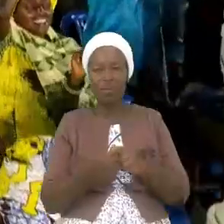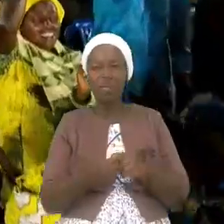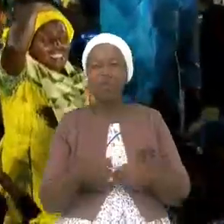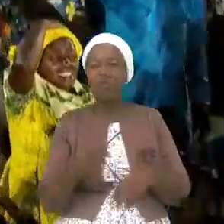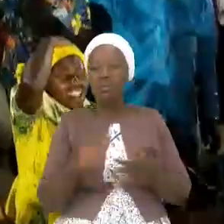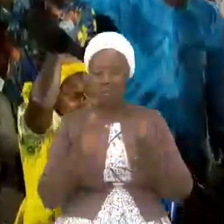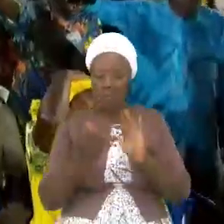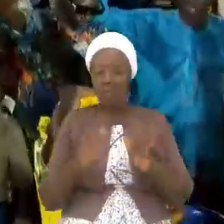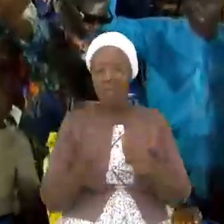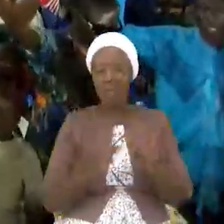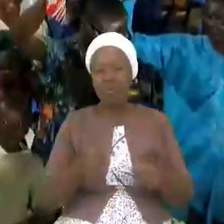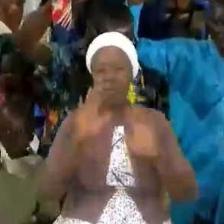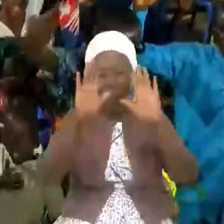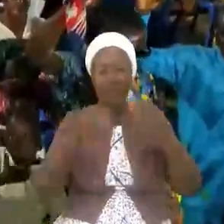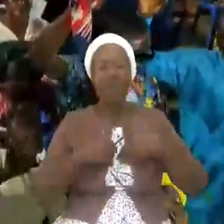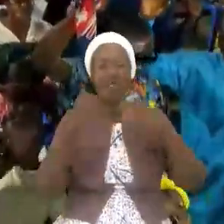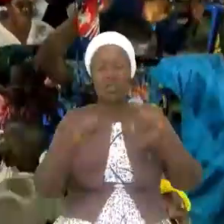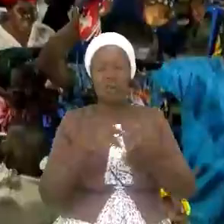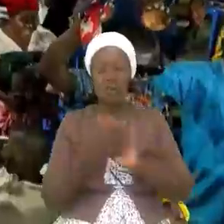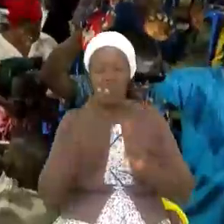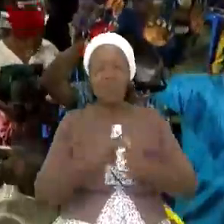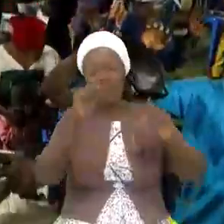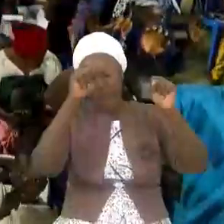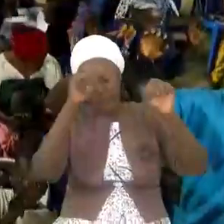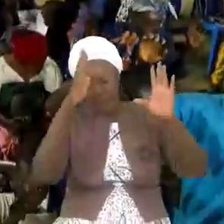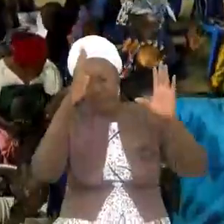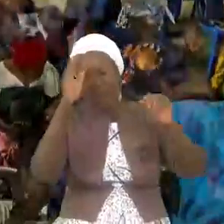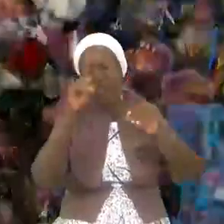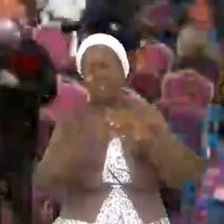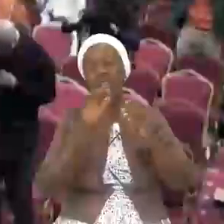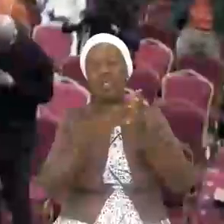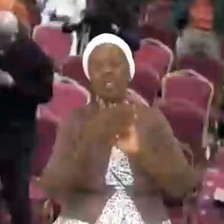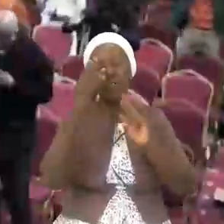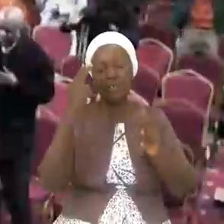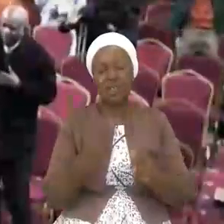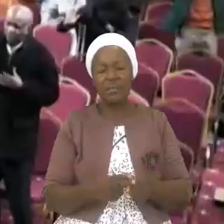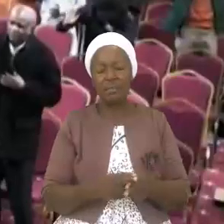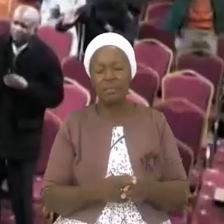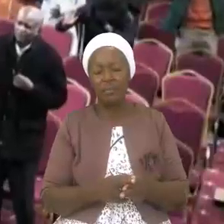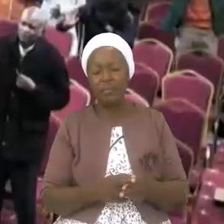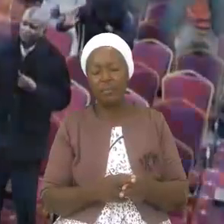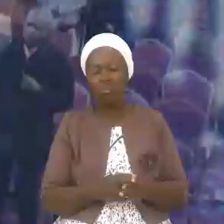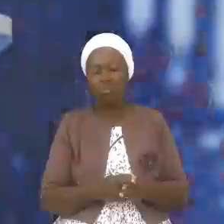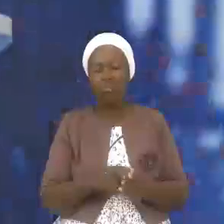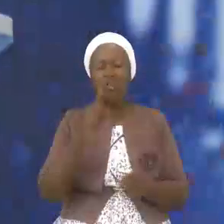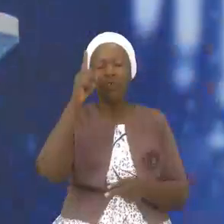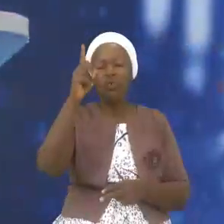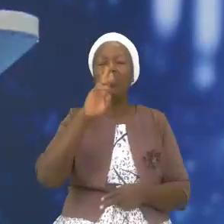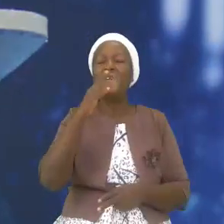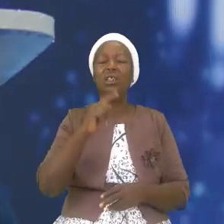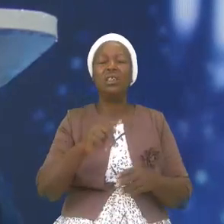in Jesus' name, you are the God of wonders, the God of power, the God